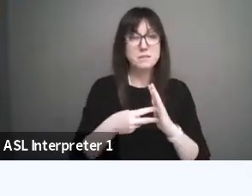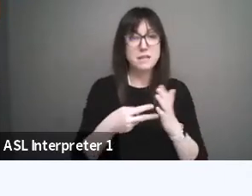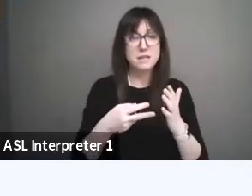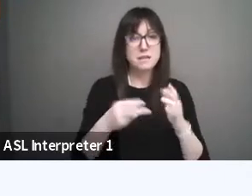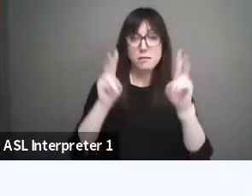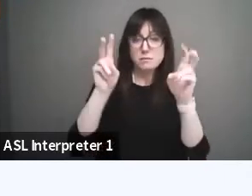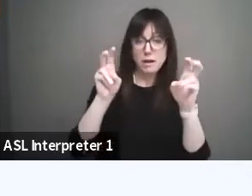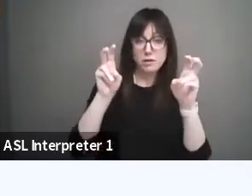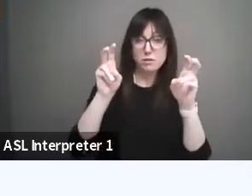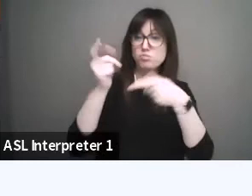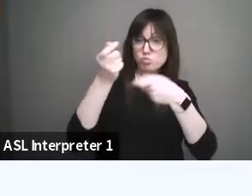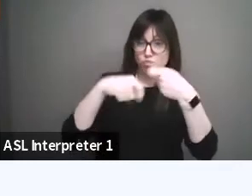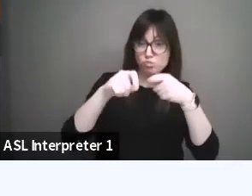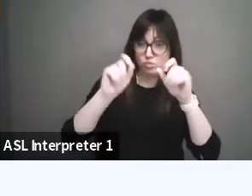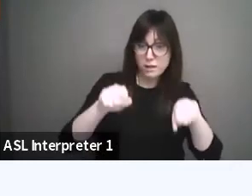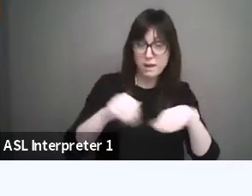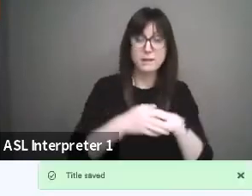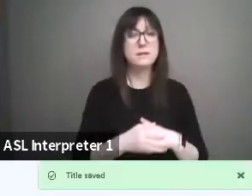title.